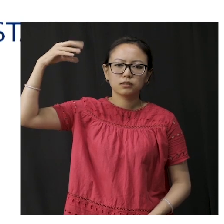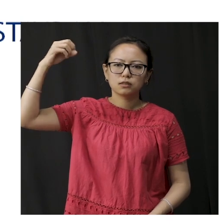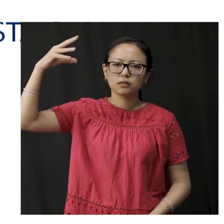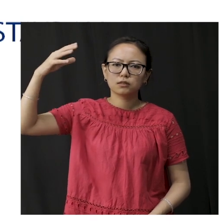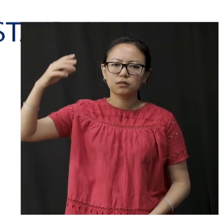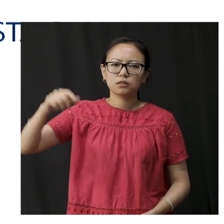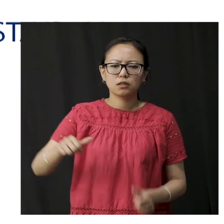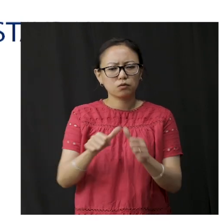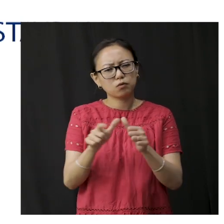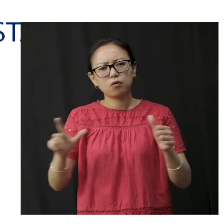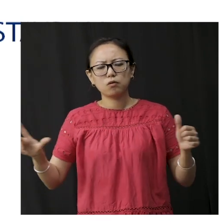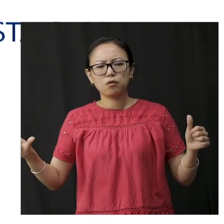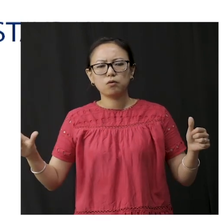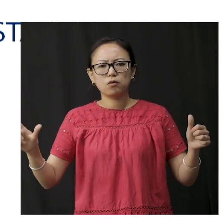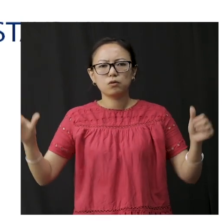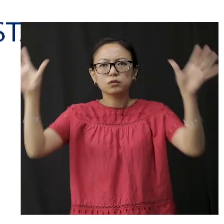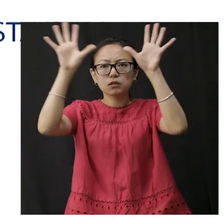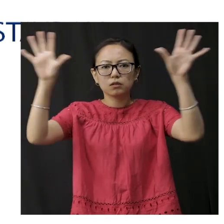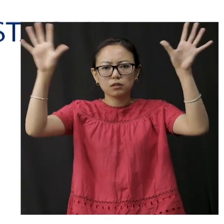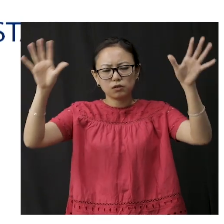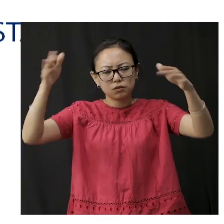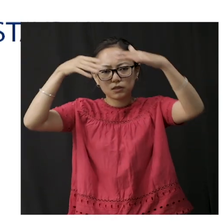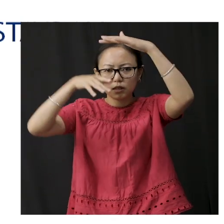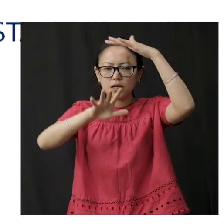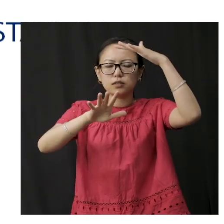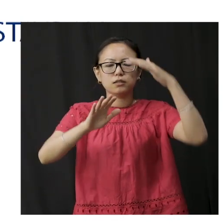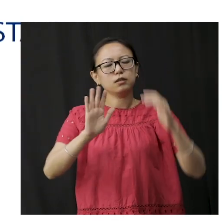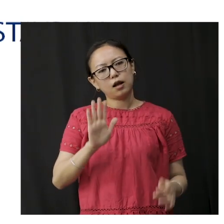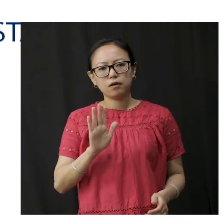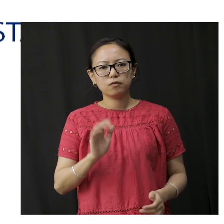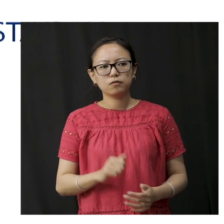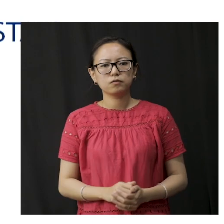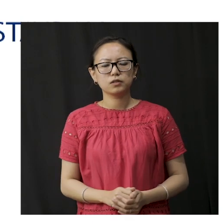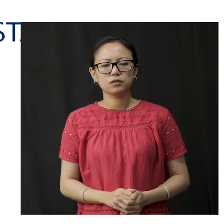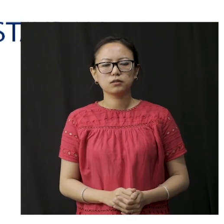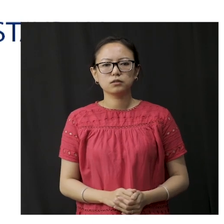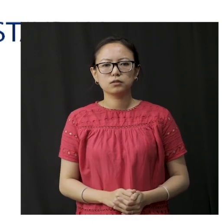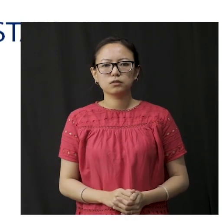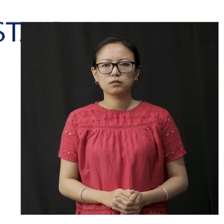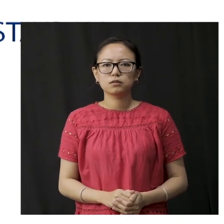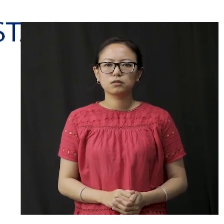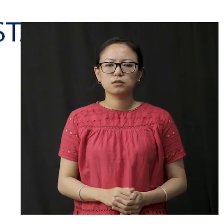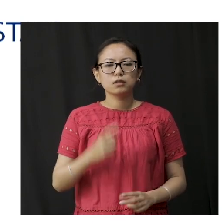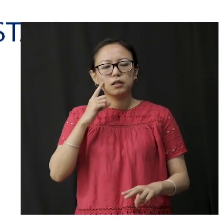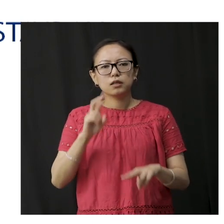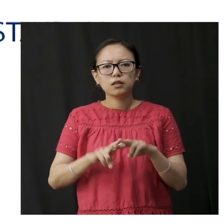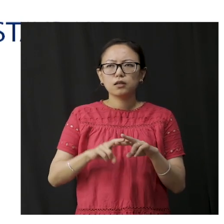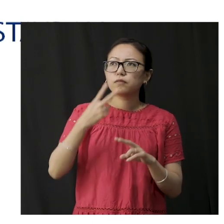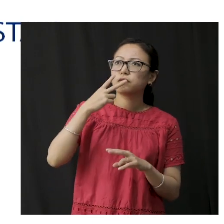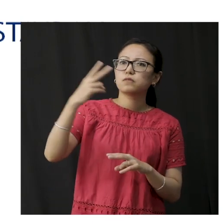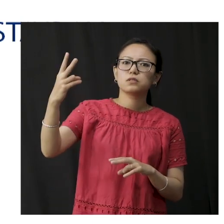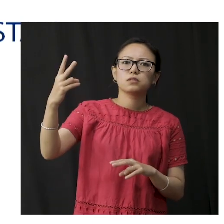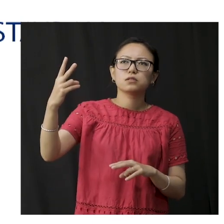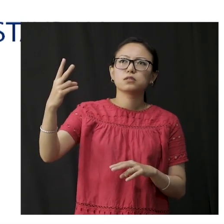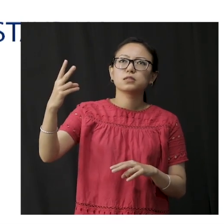you look up, what do you see? You see the sky, right? The sky, that is the open space, that is known